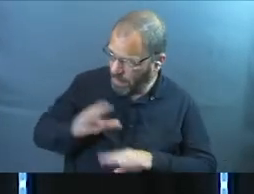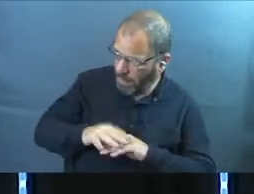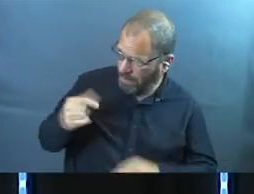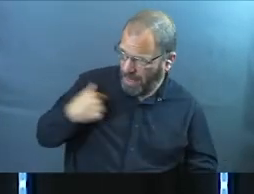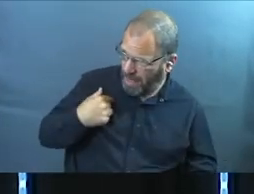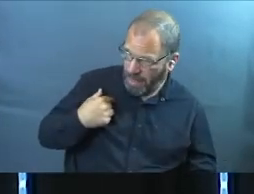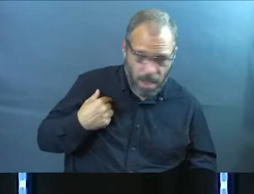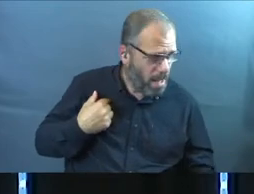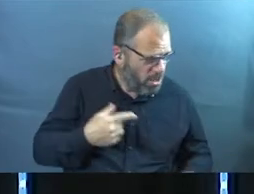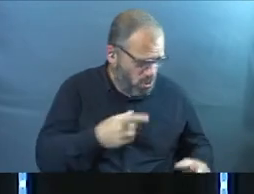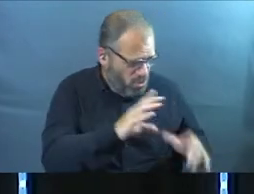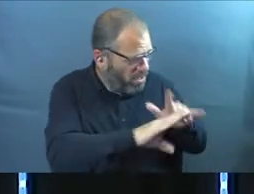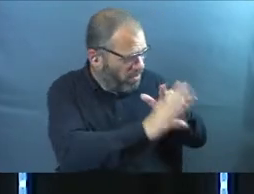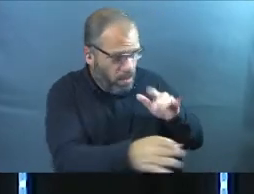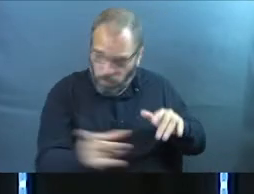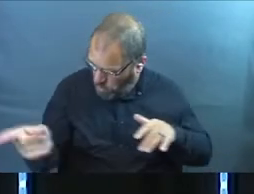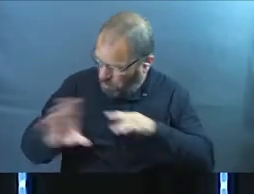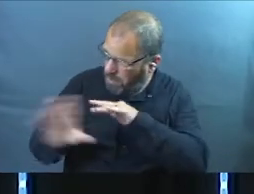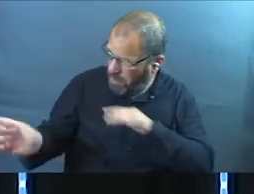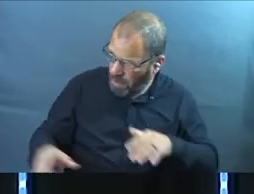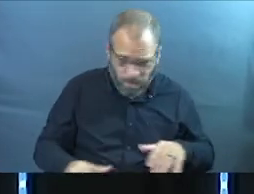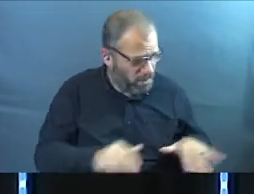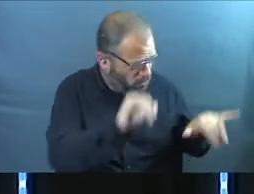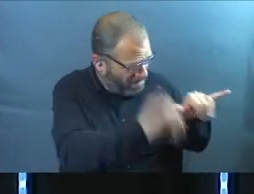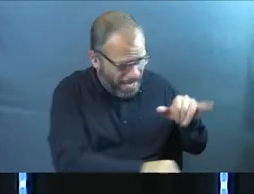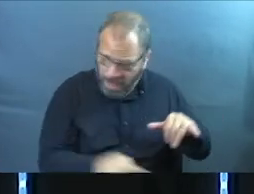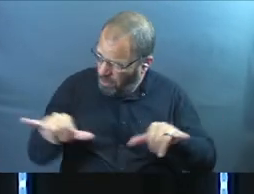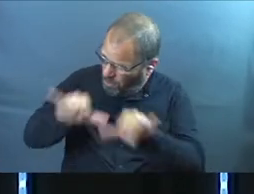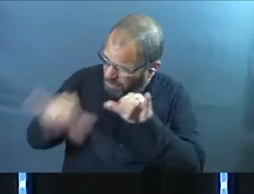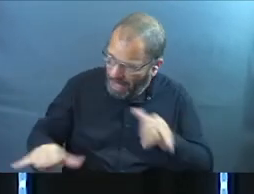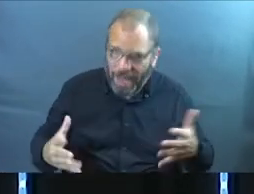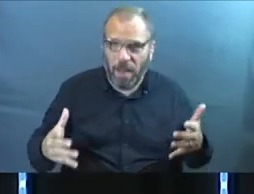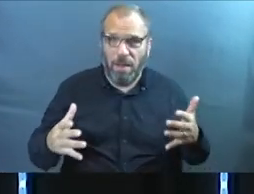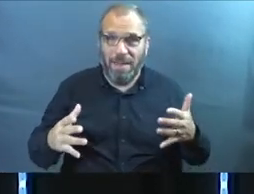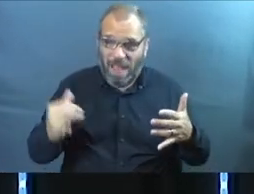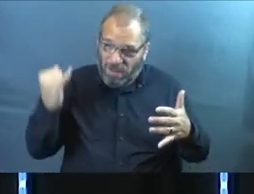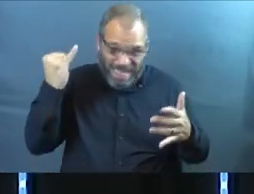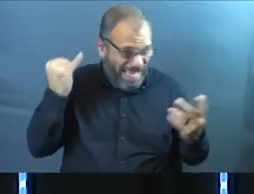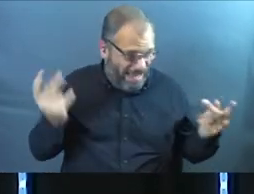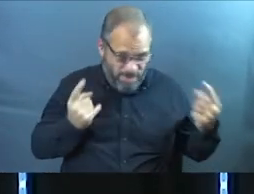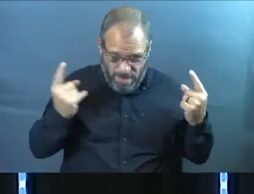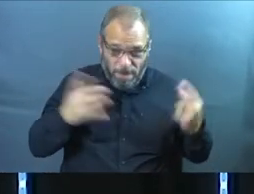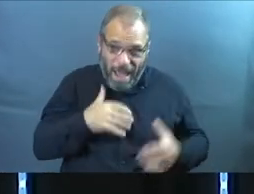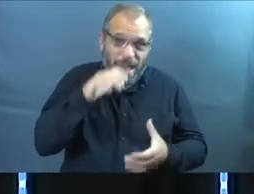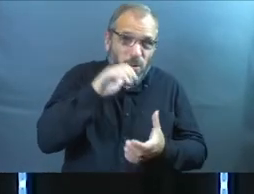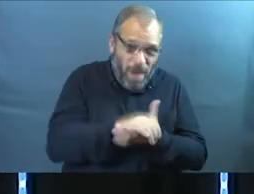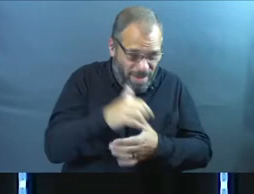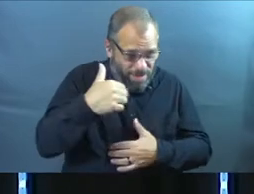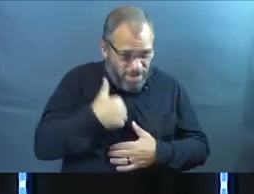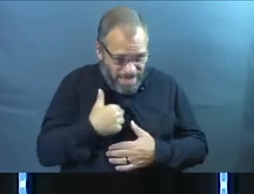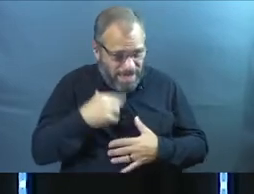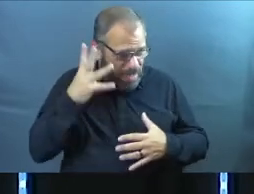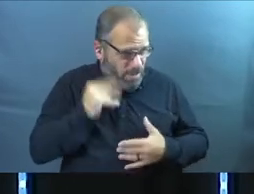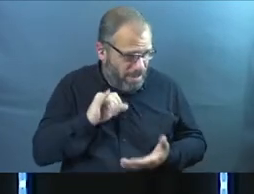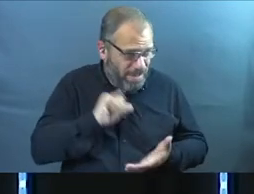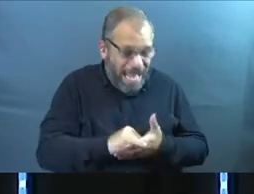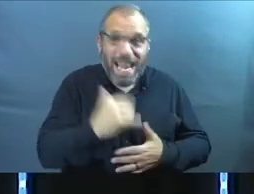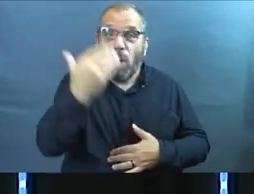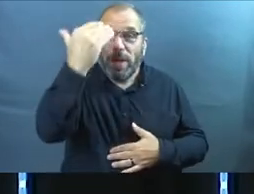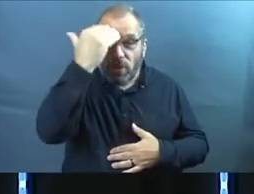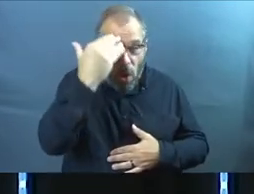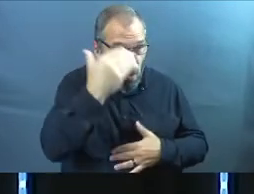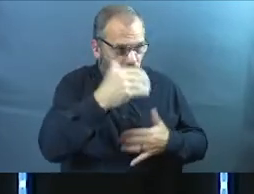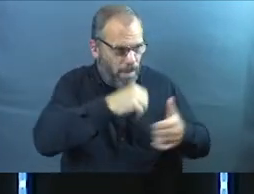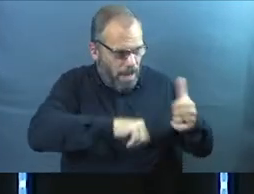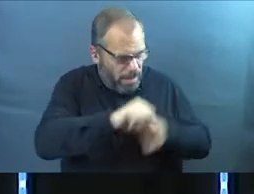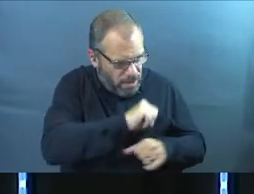You could have run, and you didn't run. And if we could get through that, we can get through a lot of things. And now we know some things